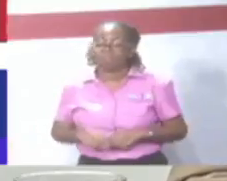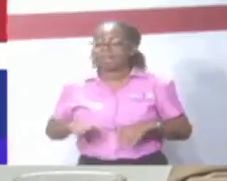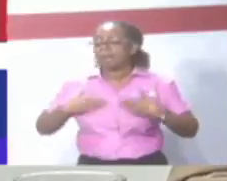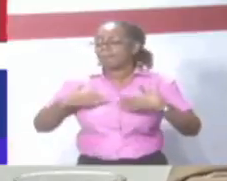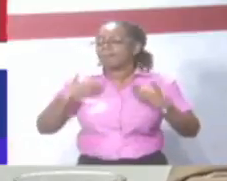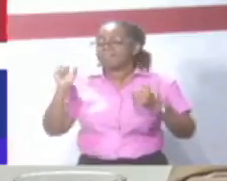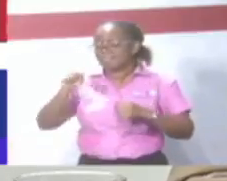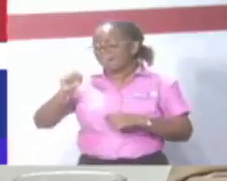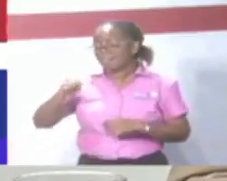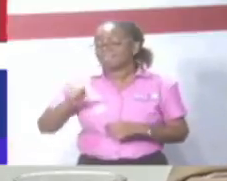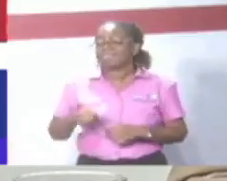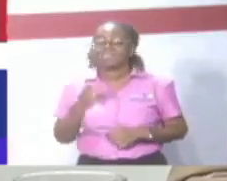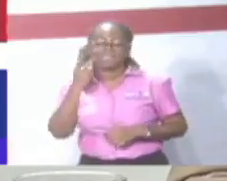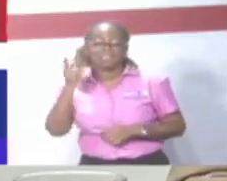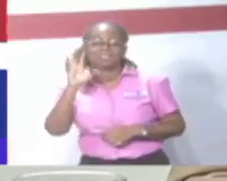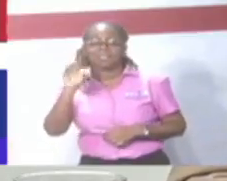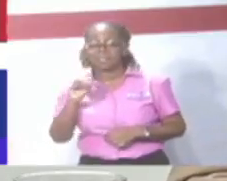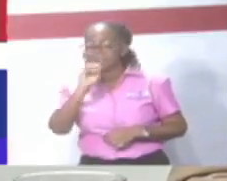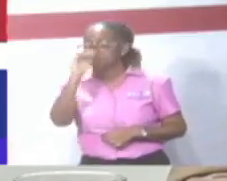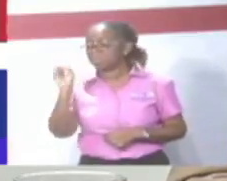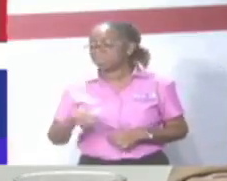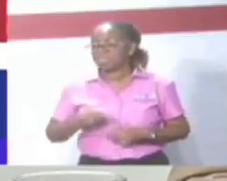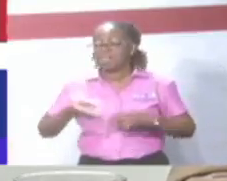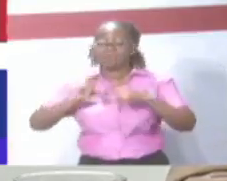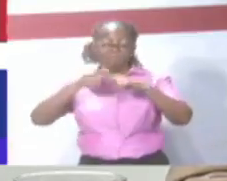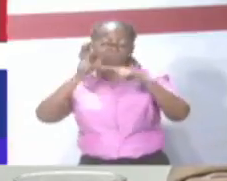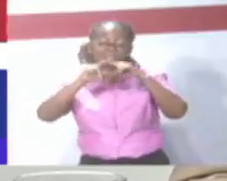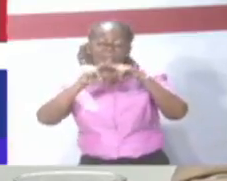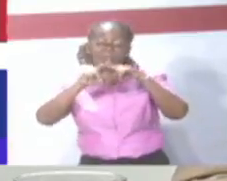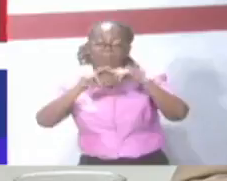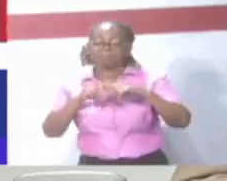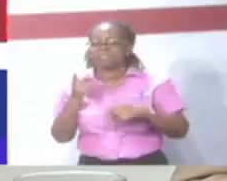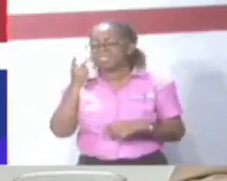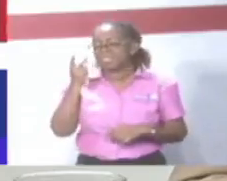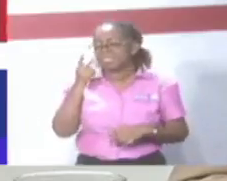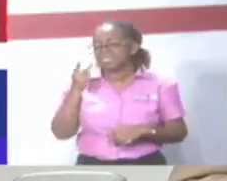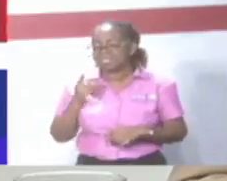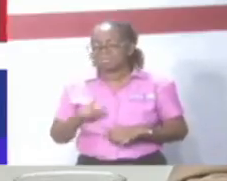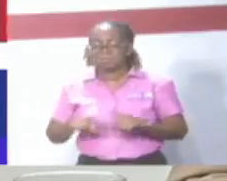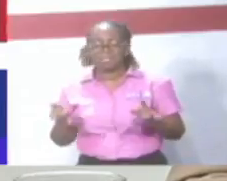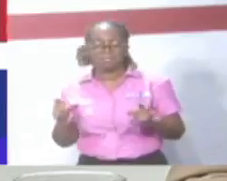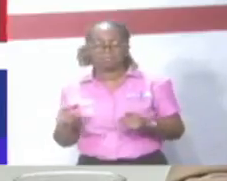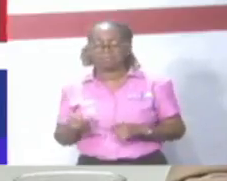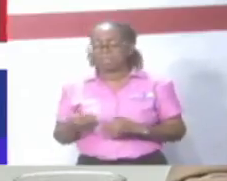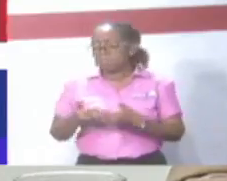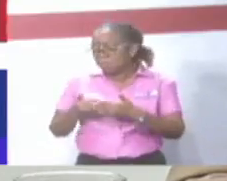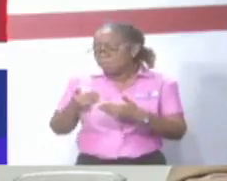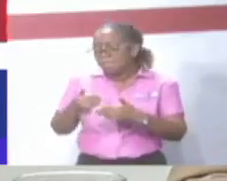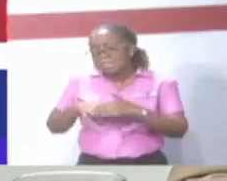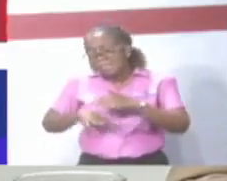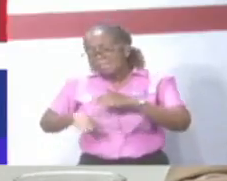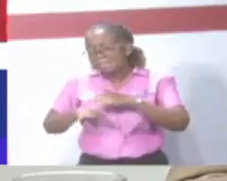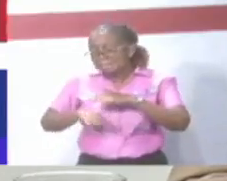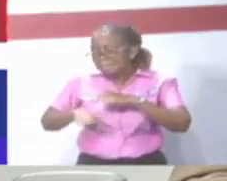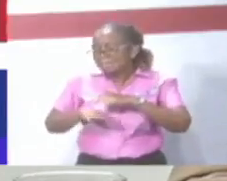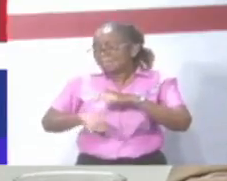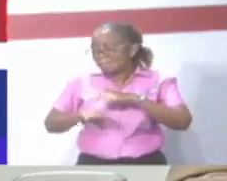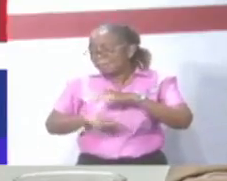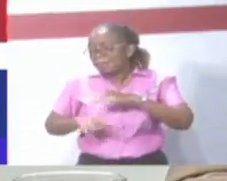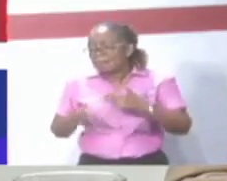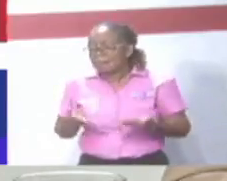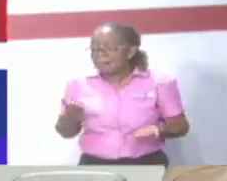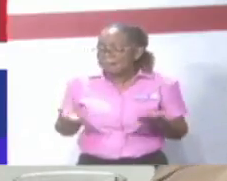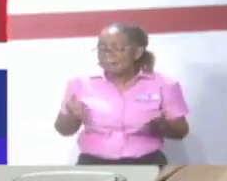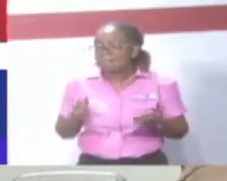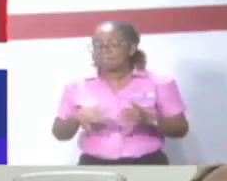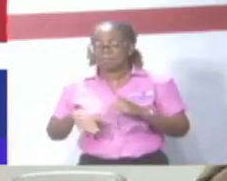for a 50% increase, it's a 50% increase from a low level last week of roughly 1,800.